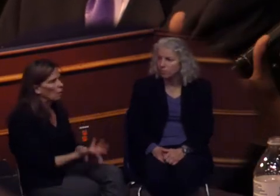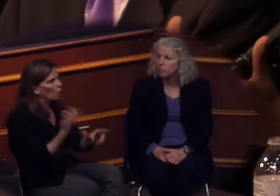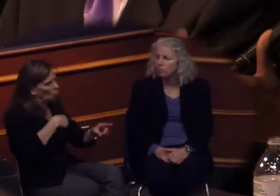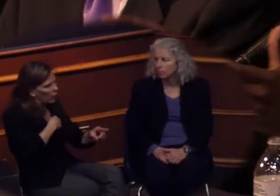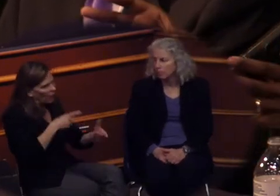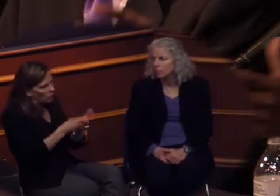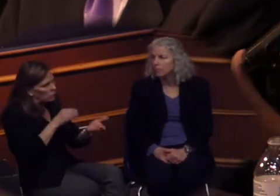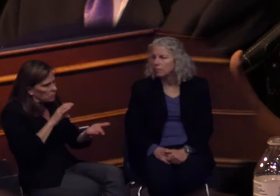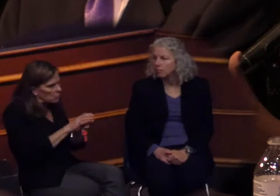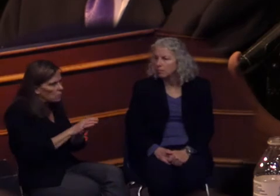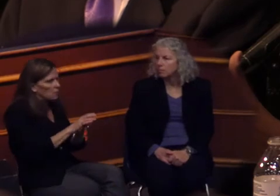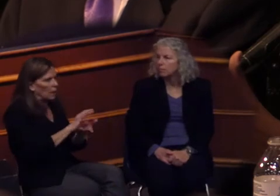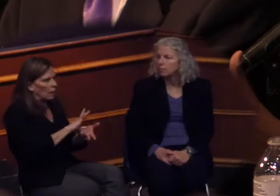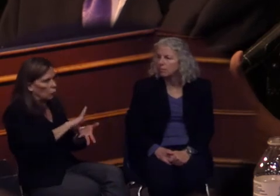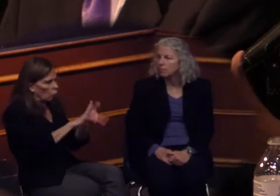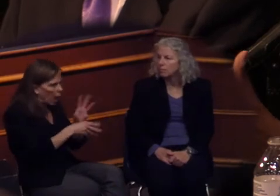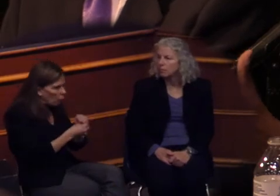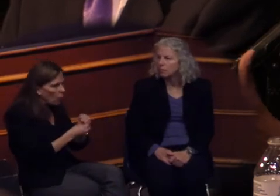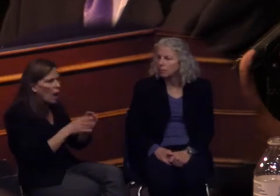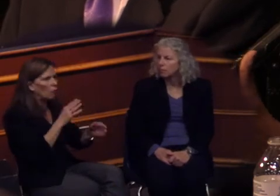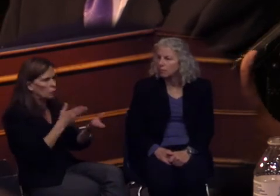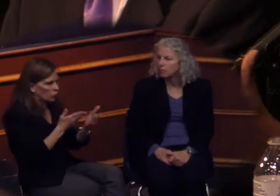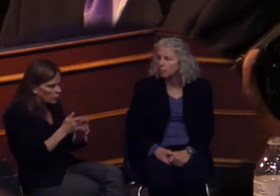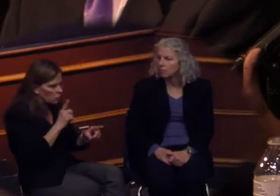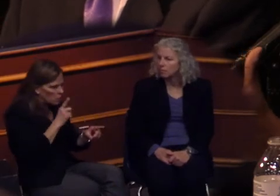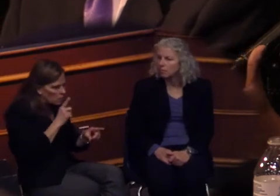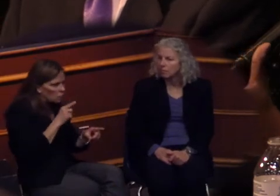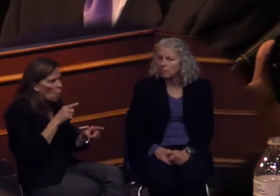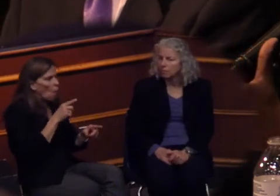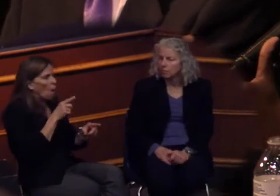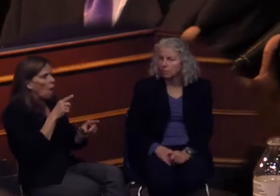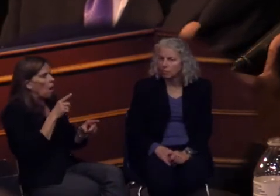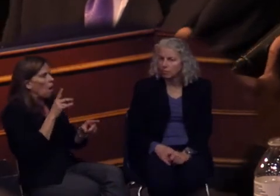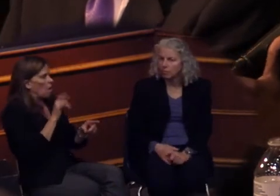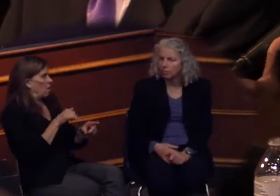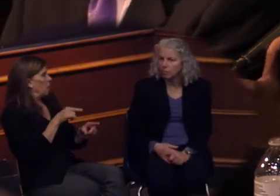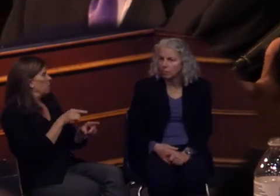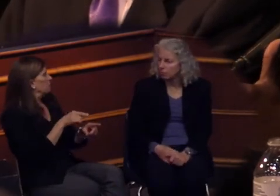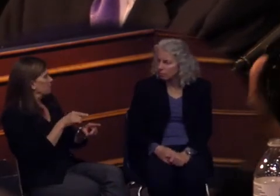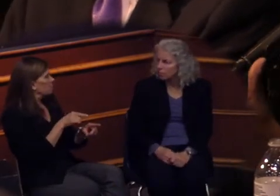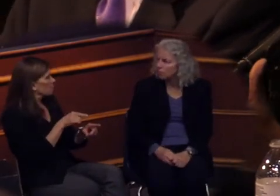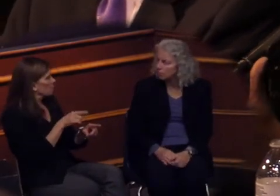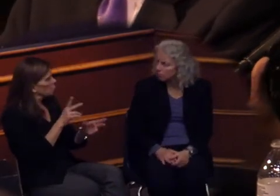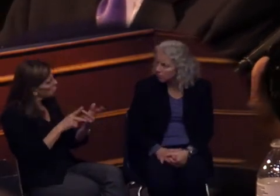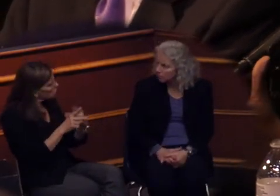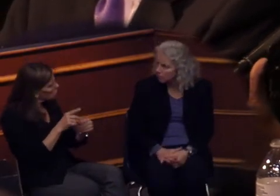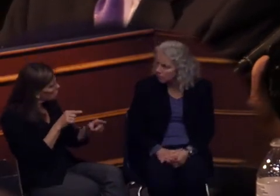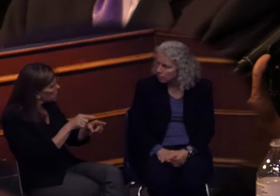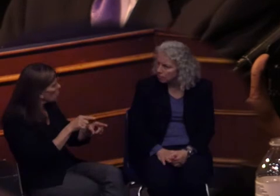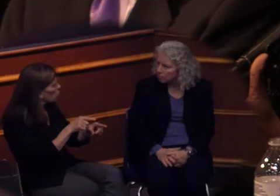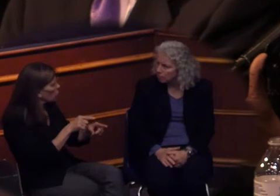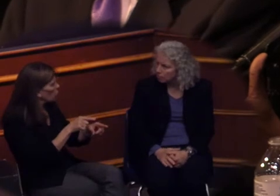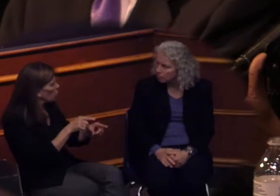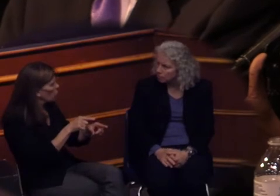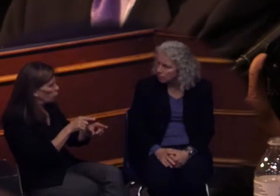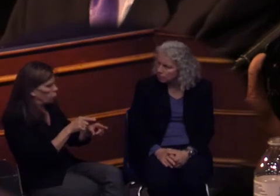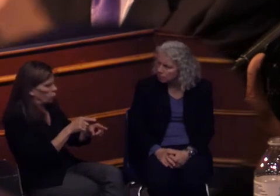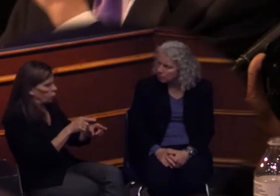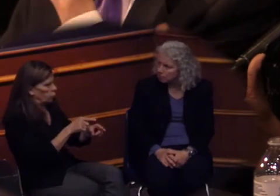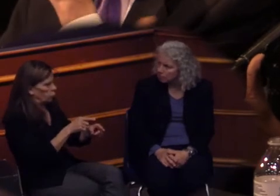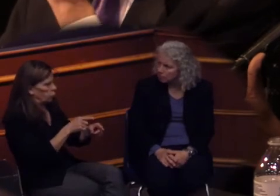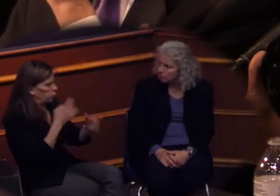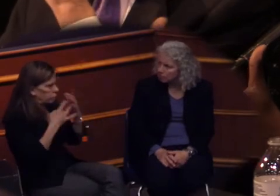be investing in wraparound services, making sure that people who do not have the capacity